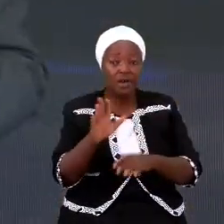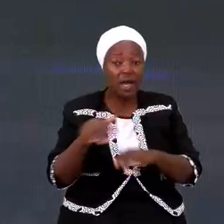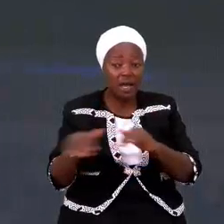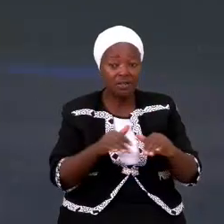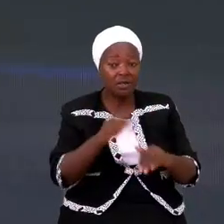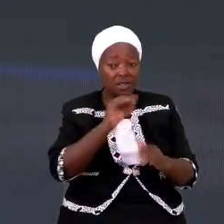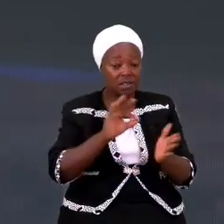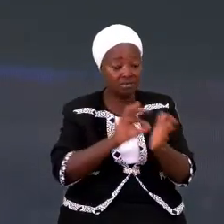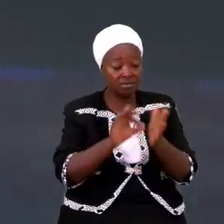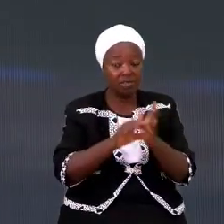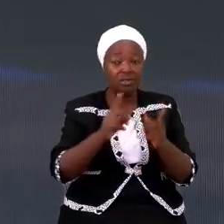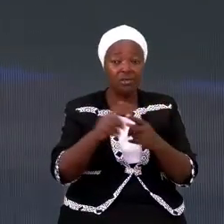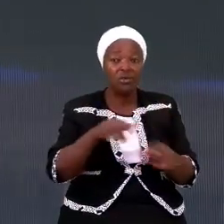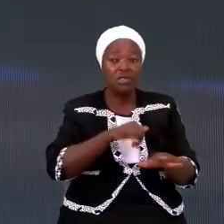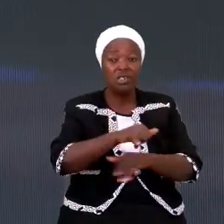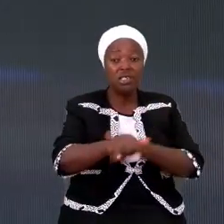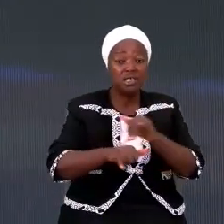If your body